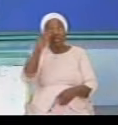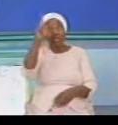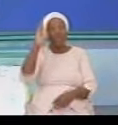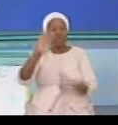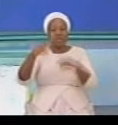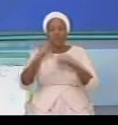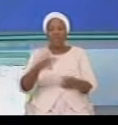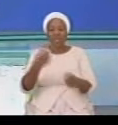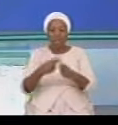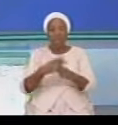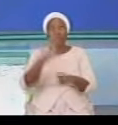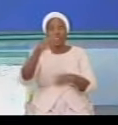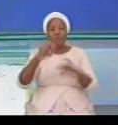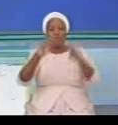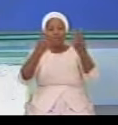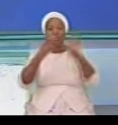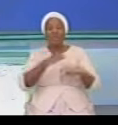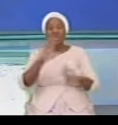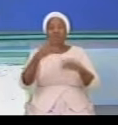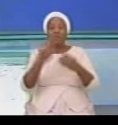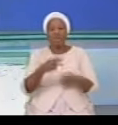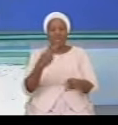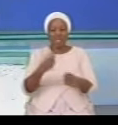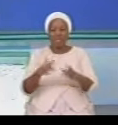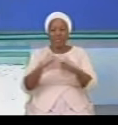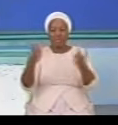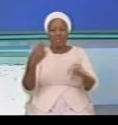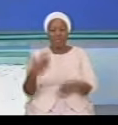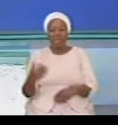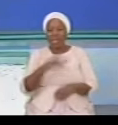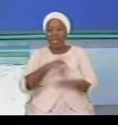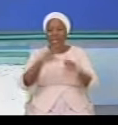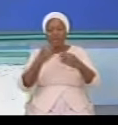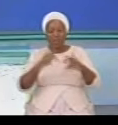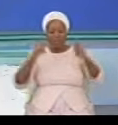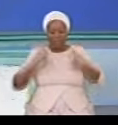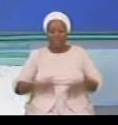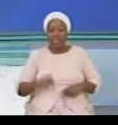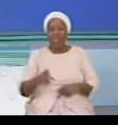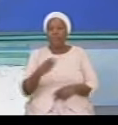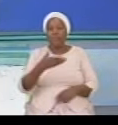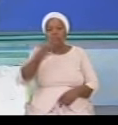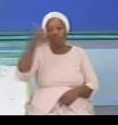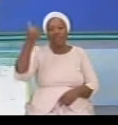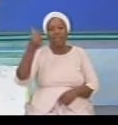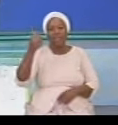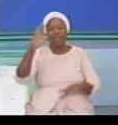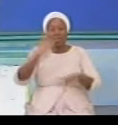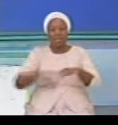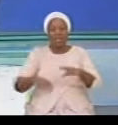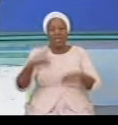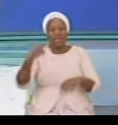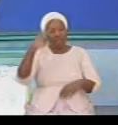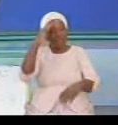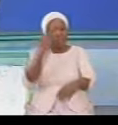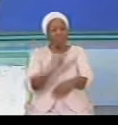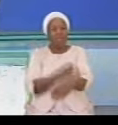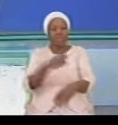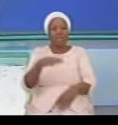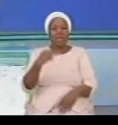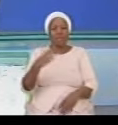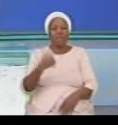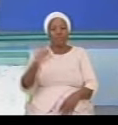title. He'll give you an identity. He'll give you a personality better than the sons and